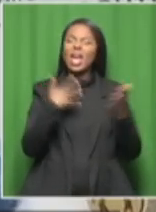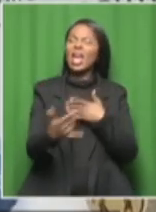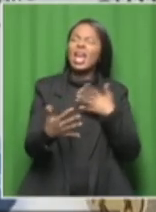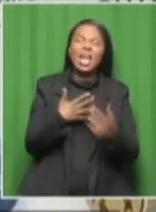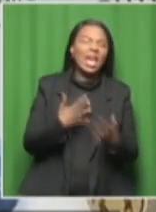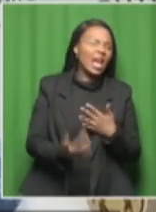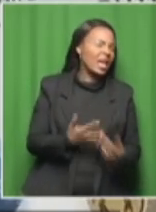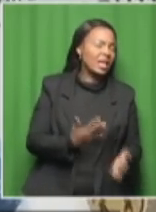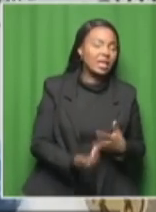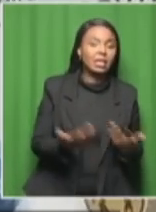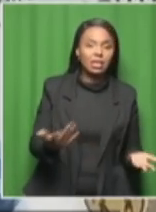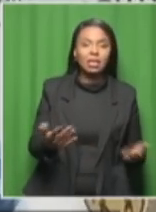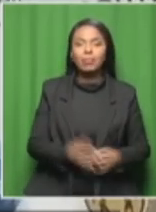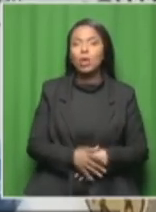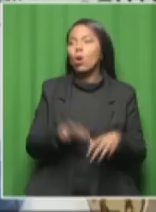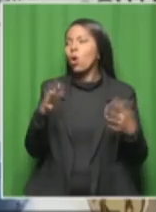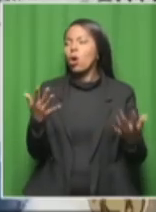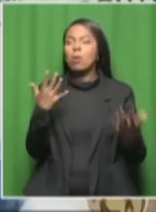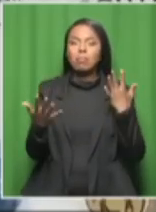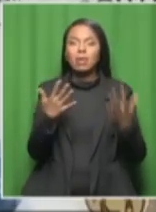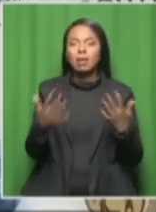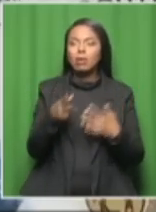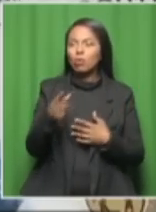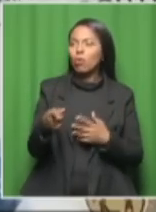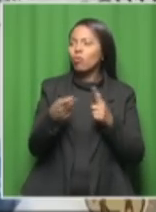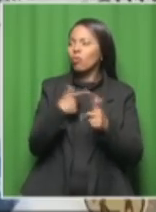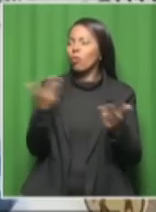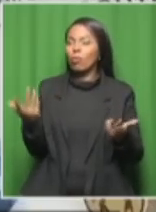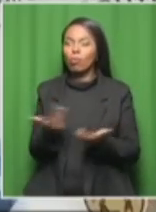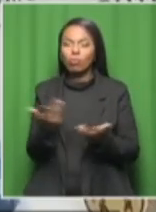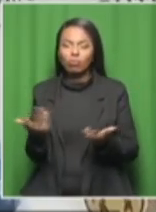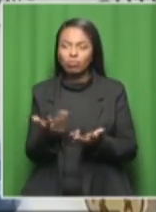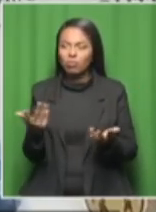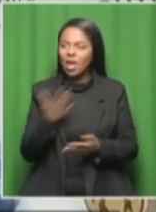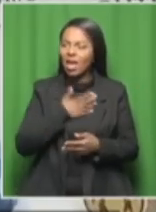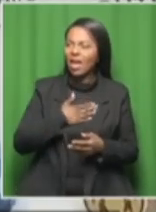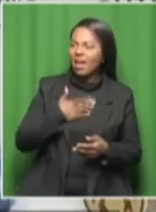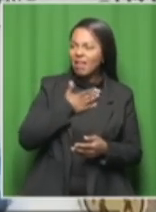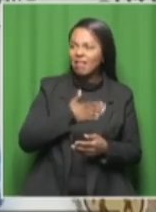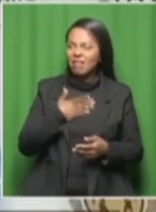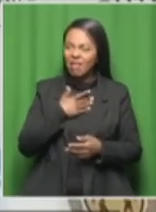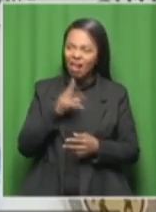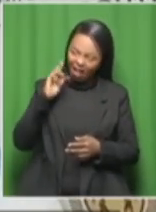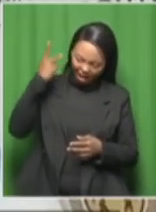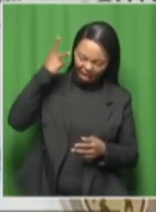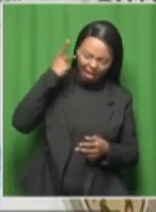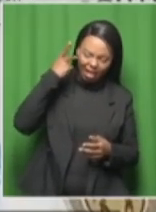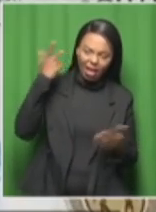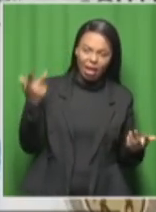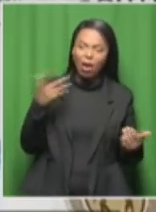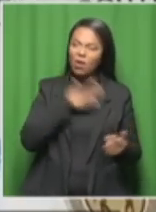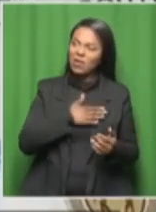or because of your sexual orientation. And so you don't feel safe in that country, you run